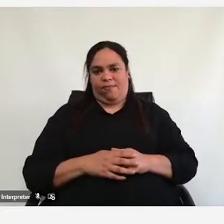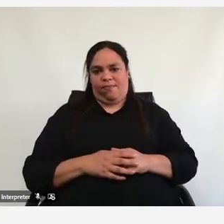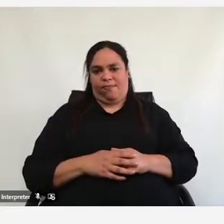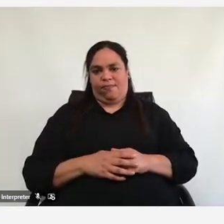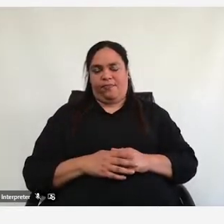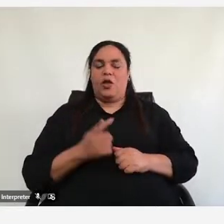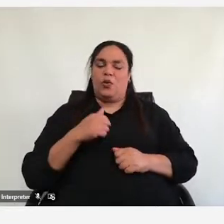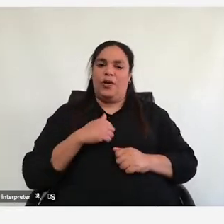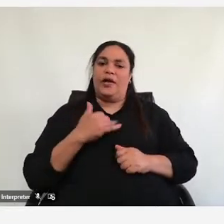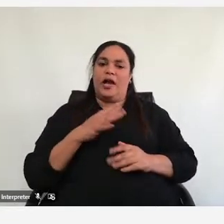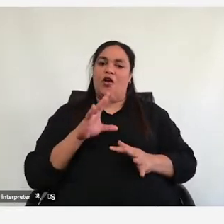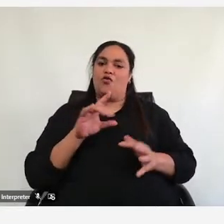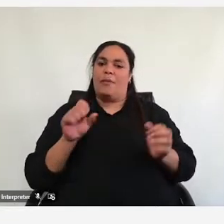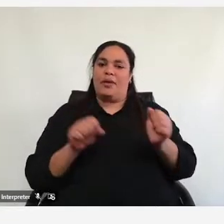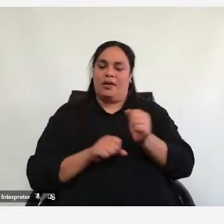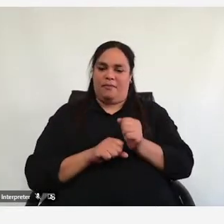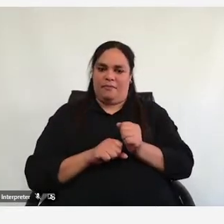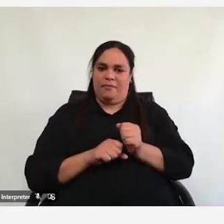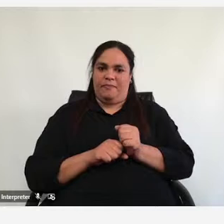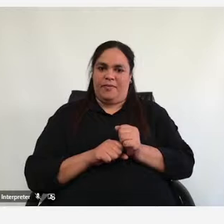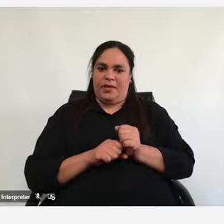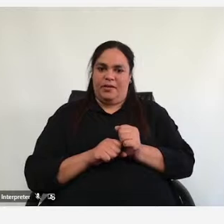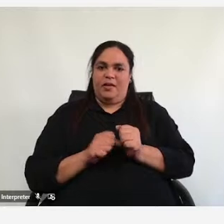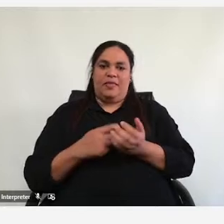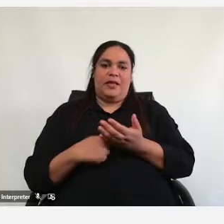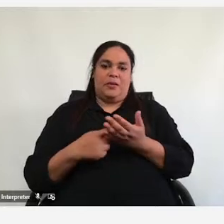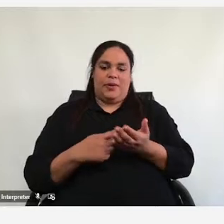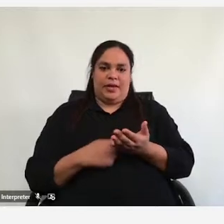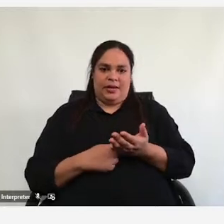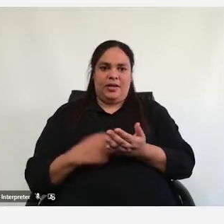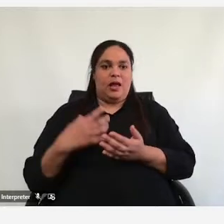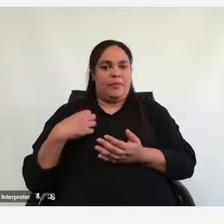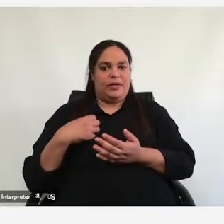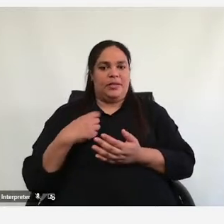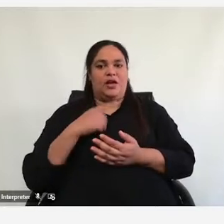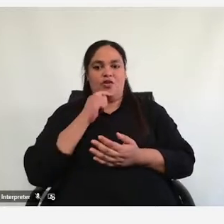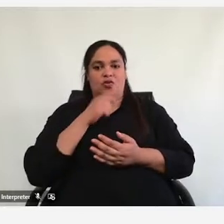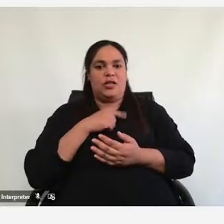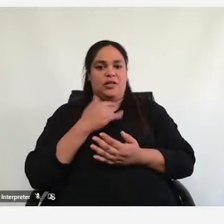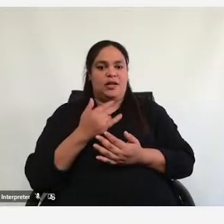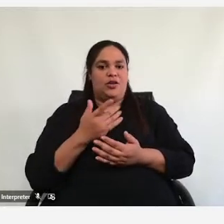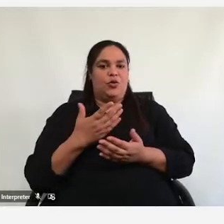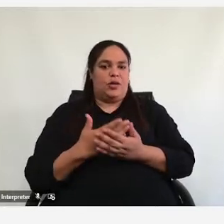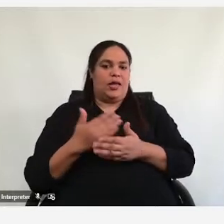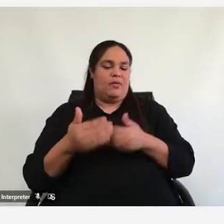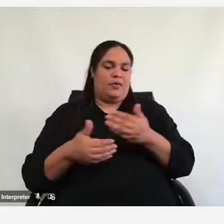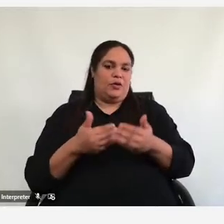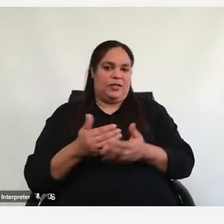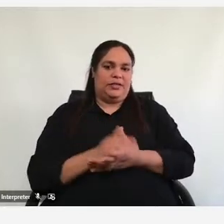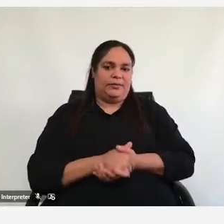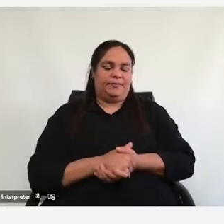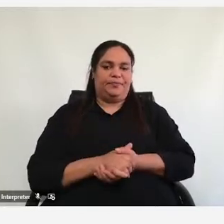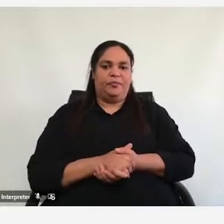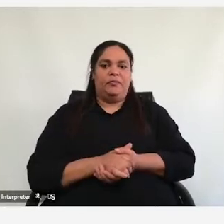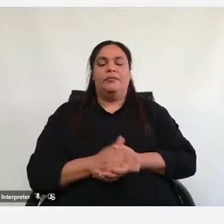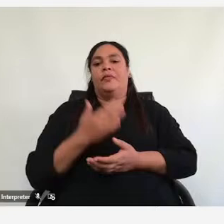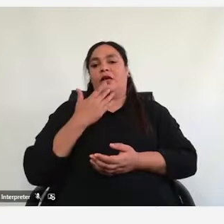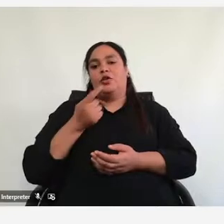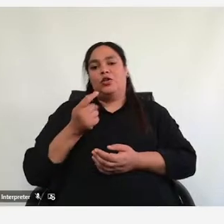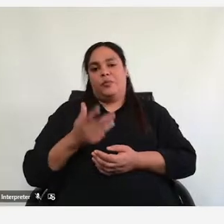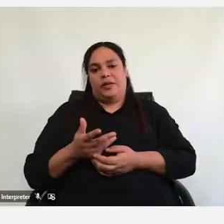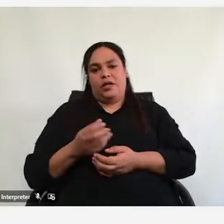We are wrapping up the debate. Minister, I trust that you will now be able to proceed. Thank you, Speaker.